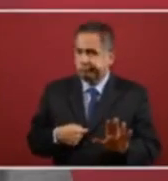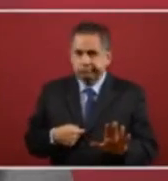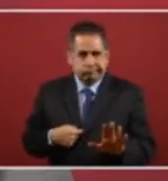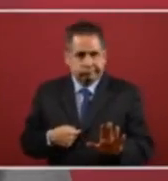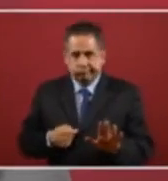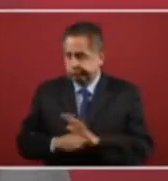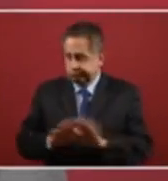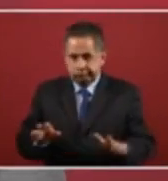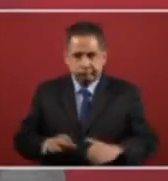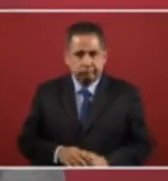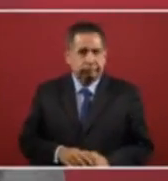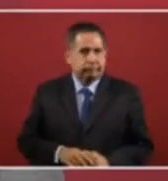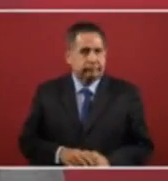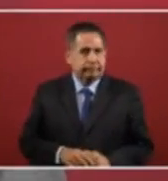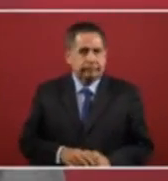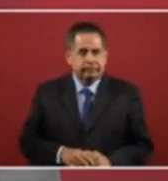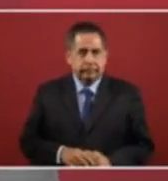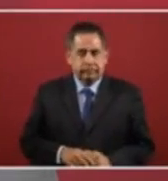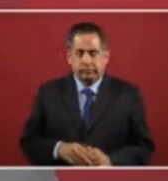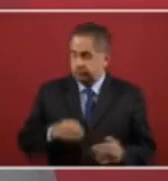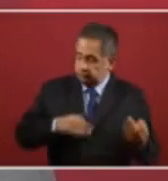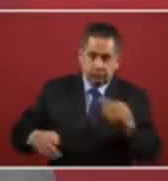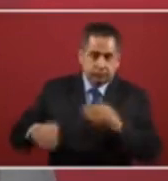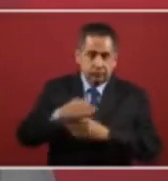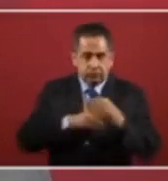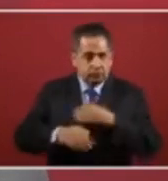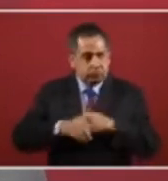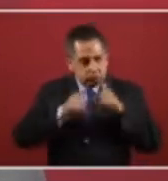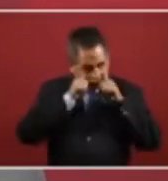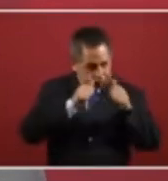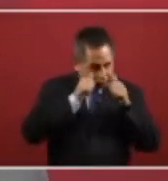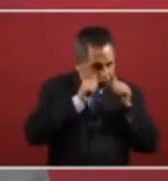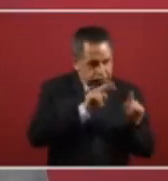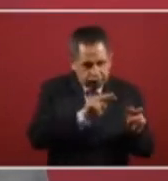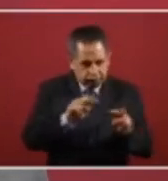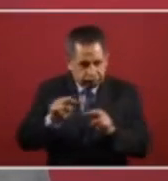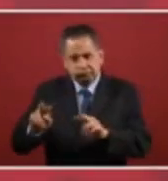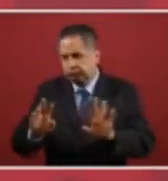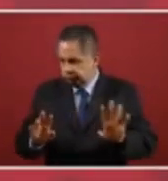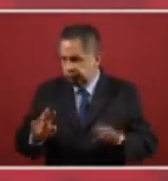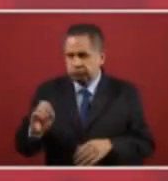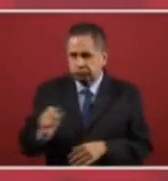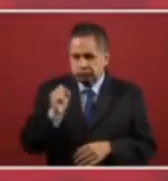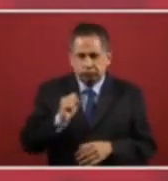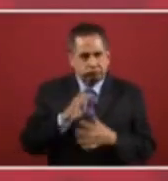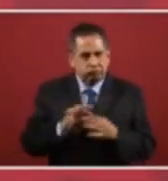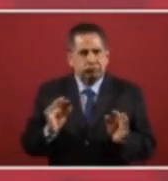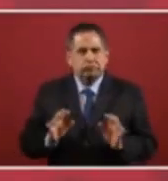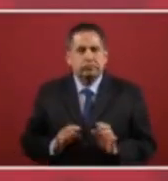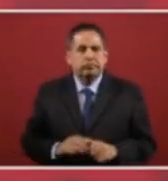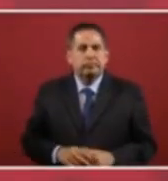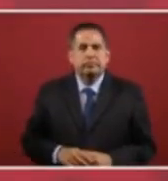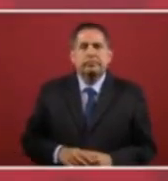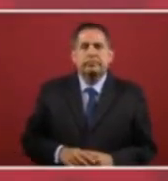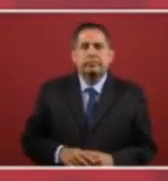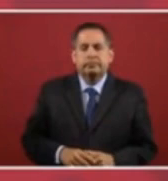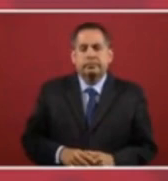being in the hands of just a few like it was. So now everyone is being attended, fortunately.